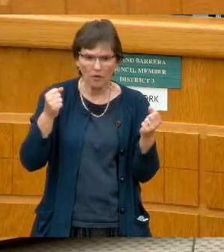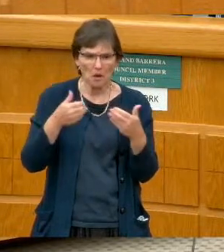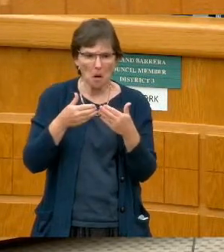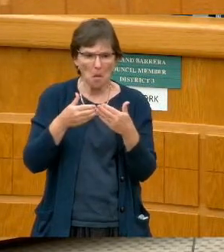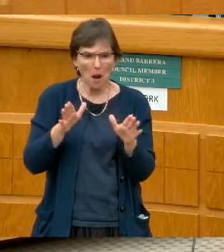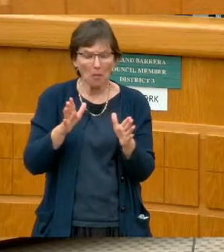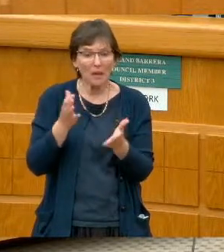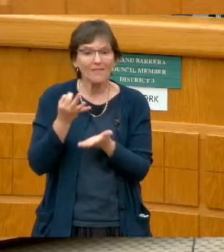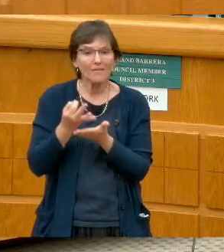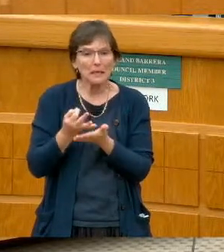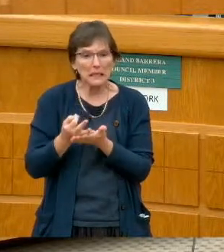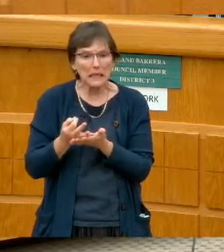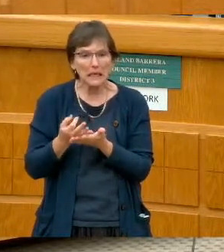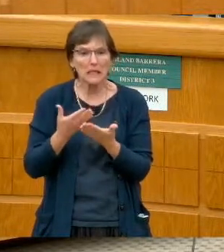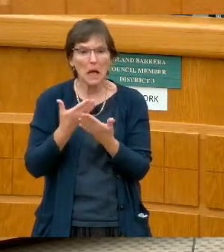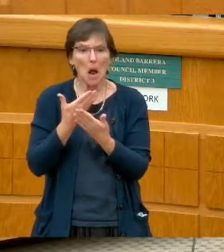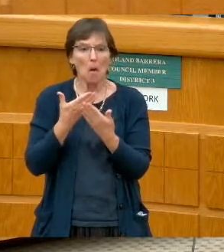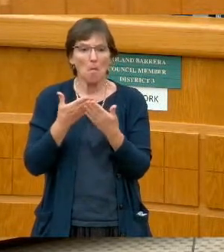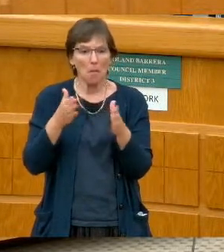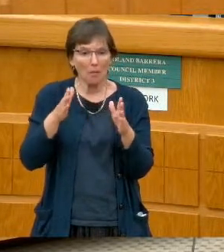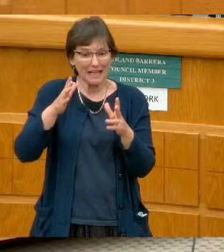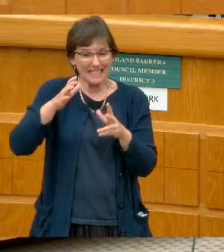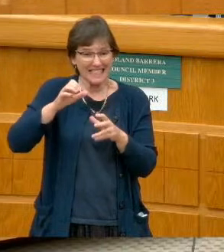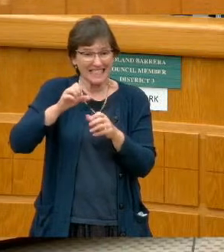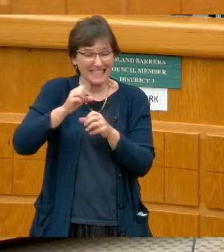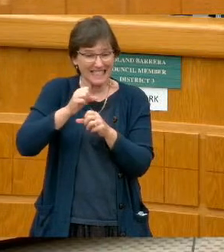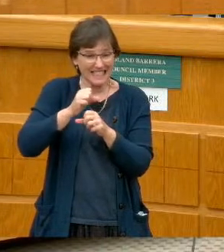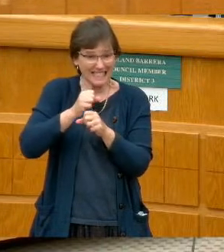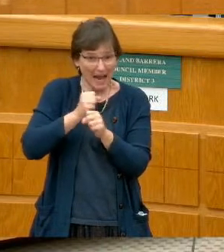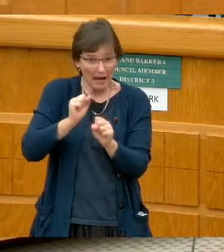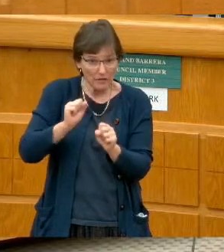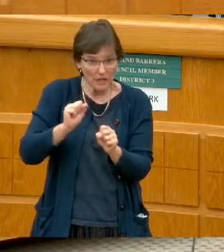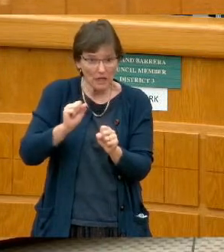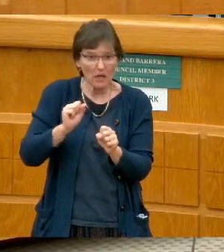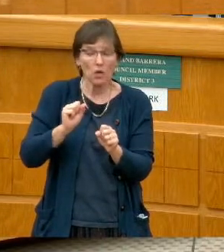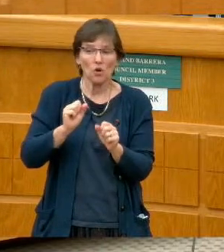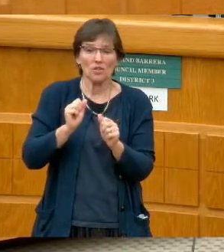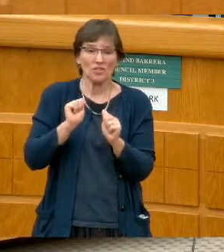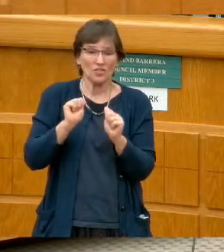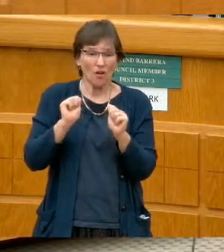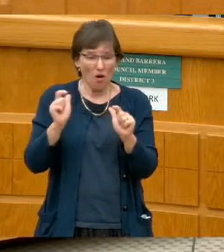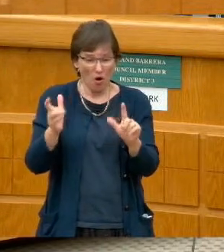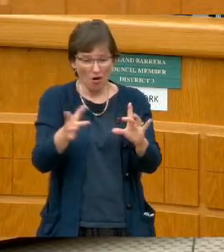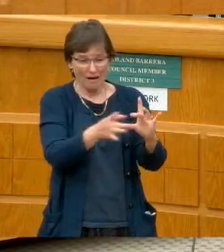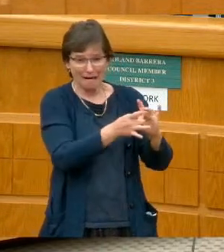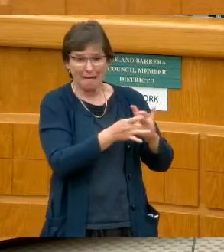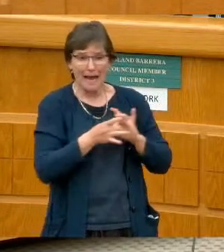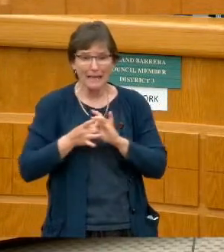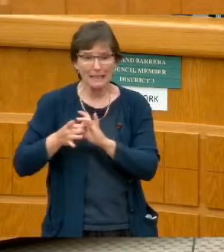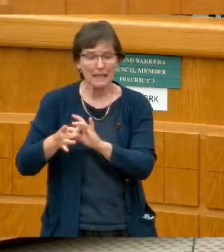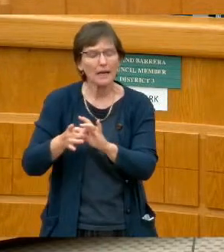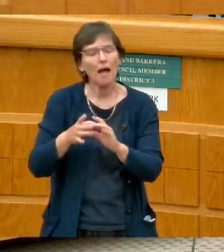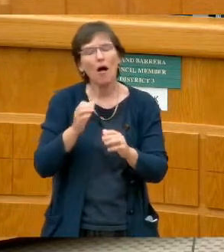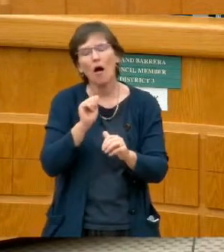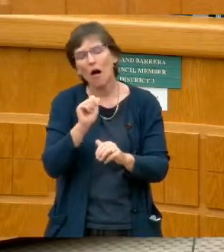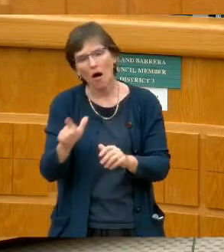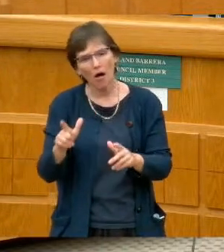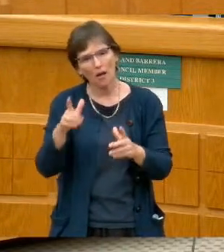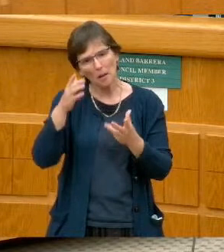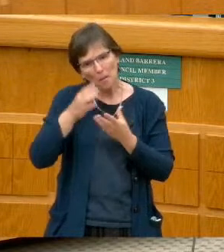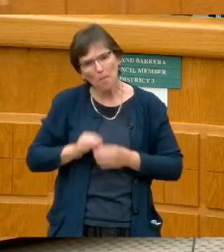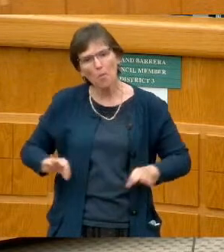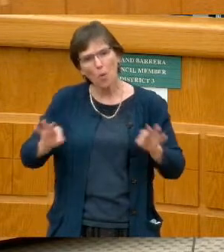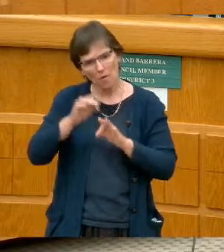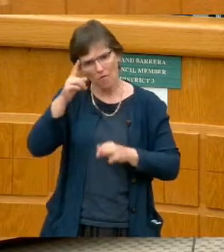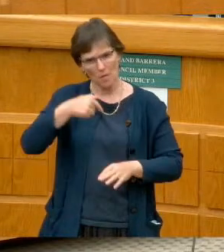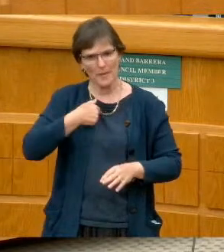safety, public finances, all are interconnected, and they're all vitally important to me as I make decisions as